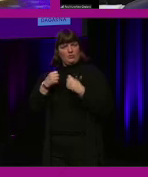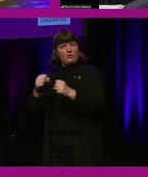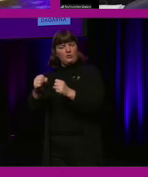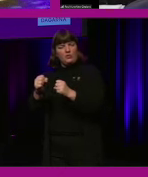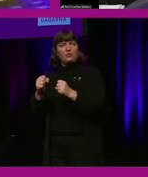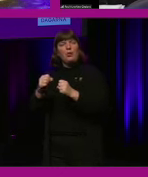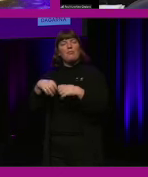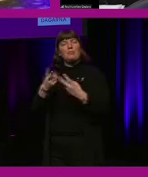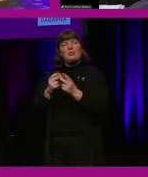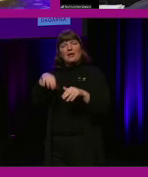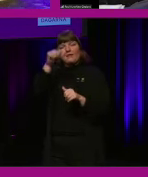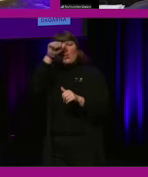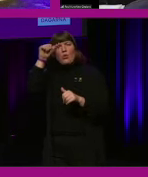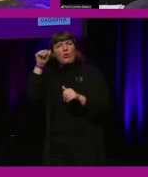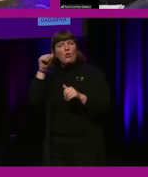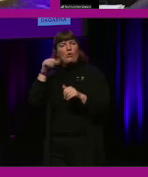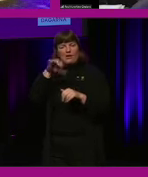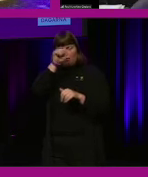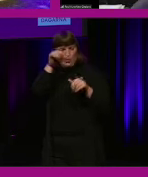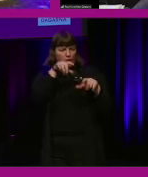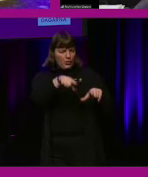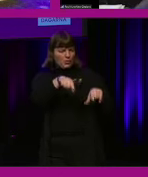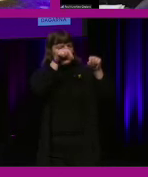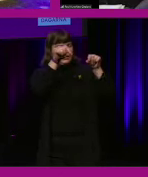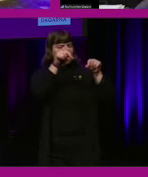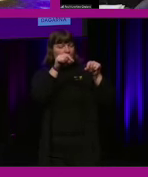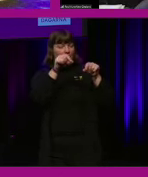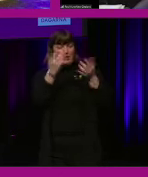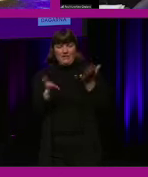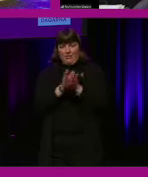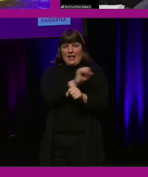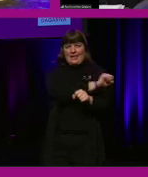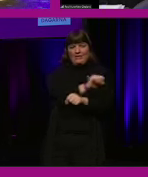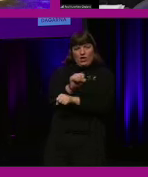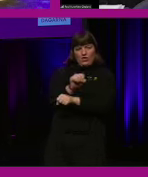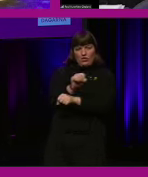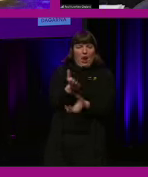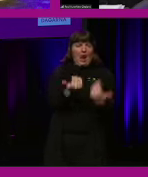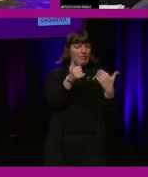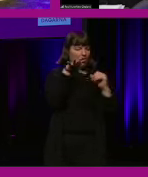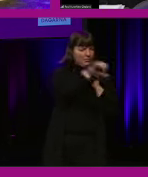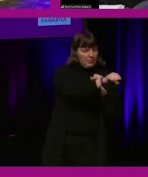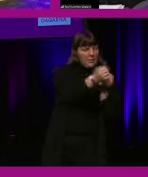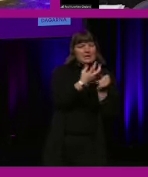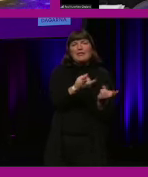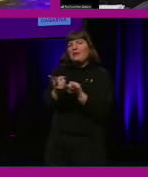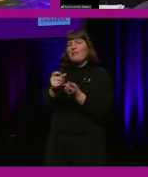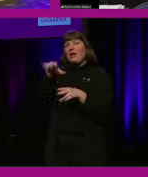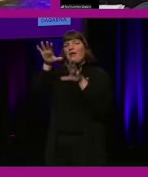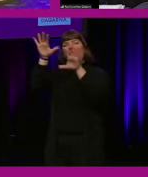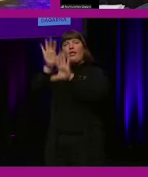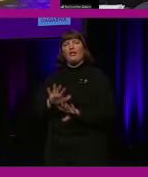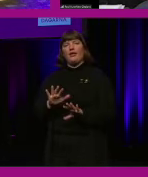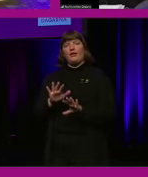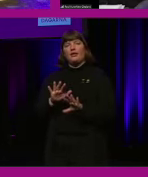more difficult to see than when a dictatorship abuses its power. The real impact